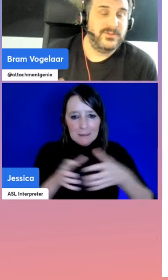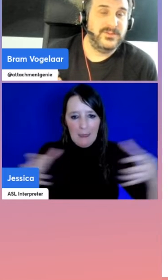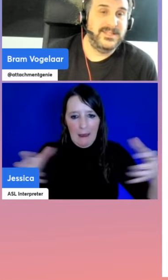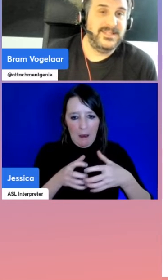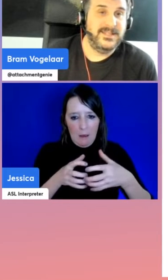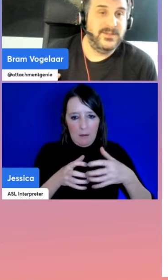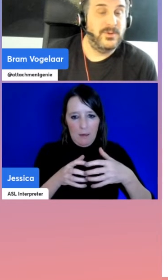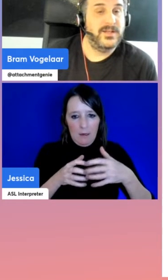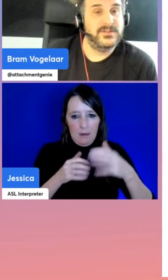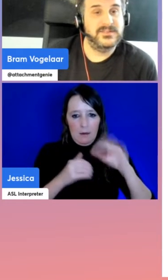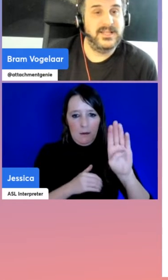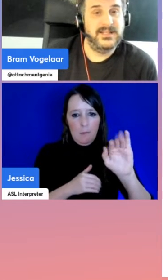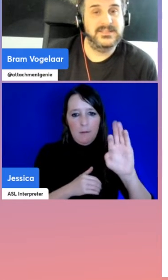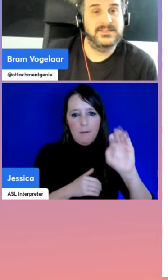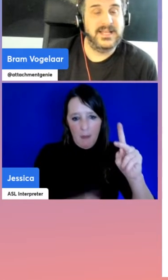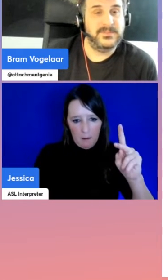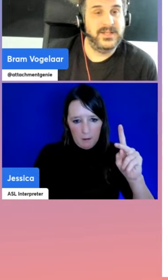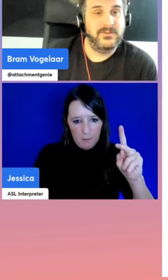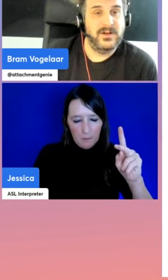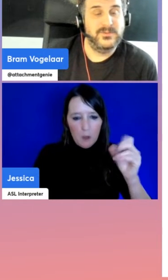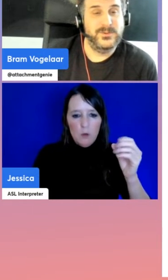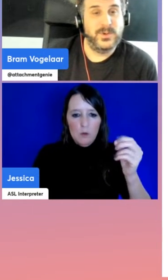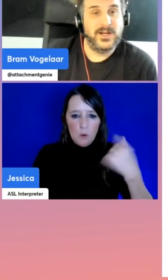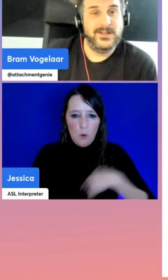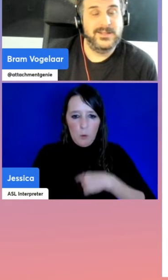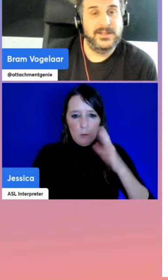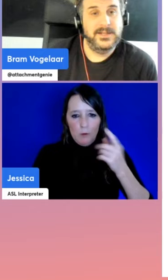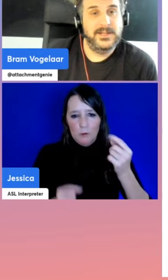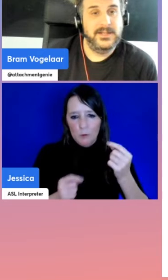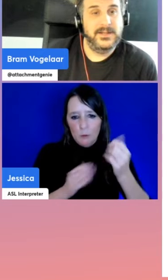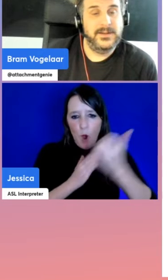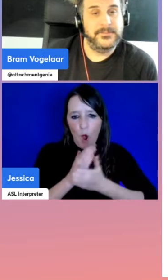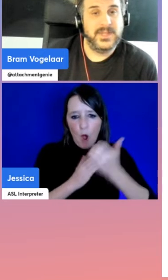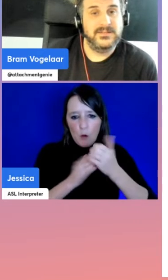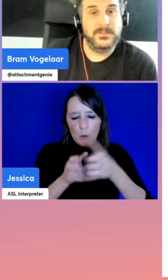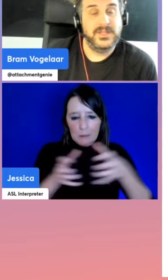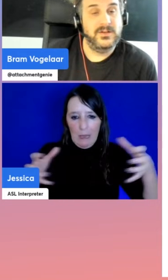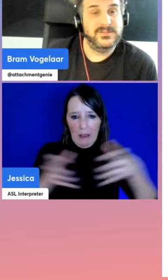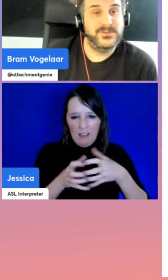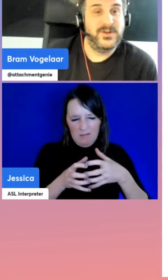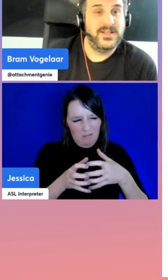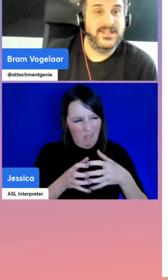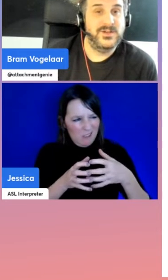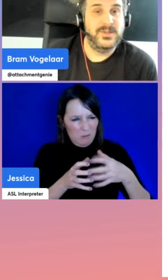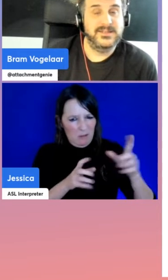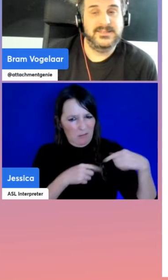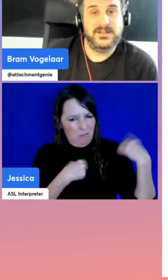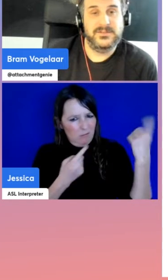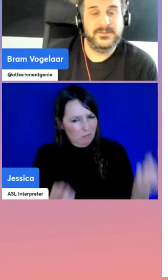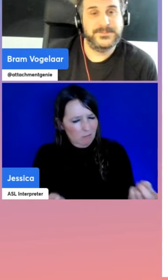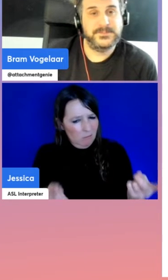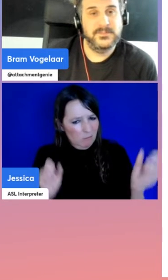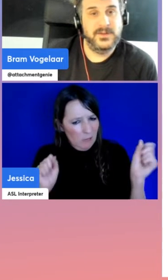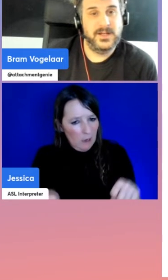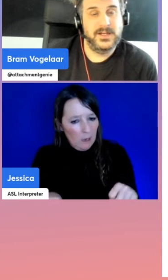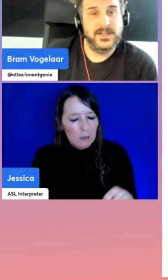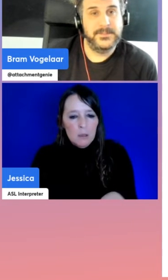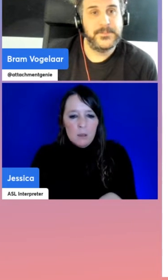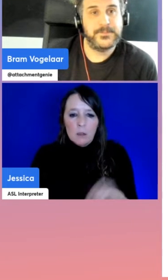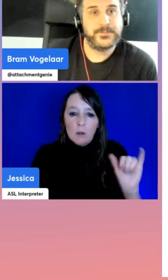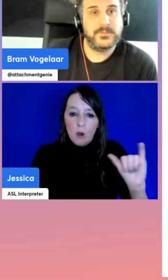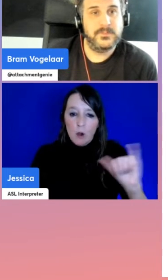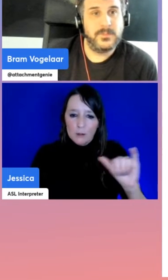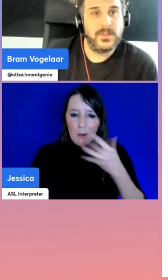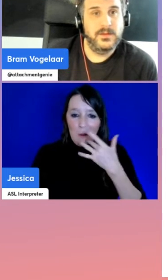For that, we also need the Nomad autoscaler. That's been around for a while. That's something you can also run in Nomad itself,